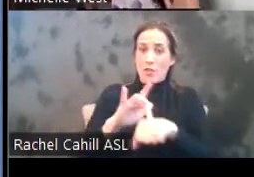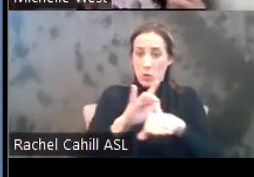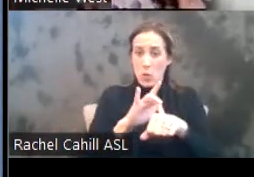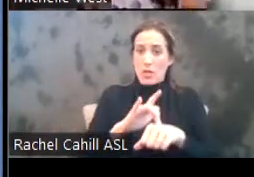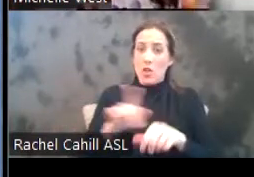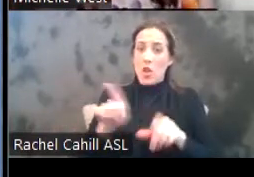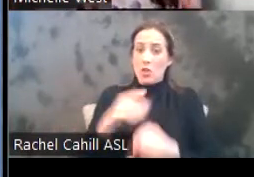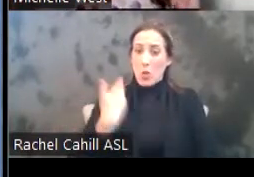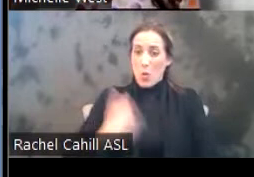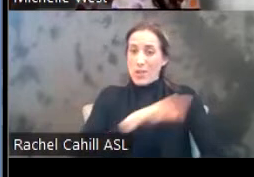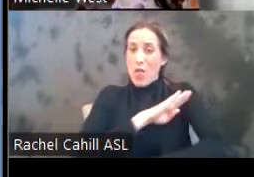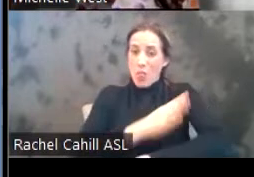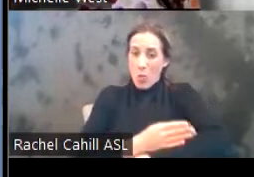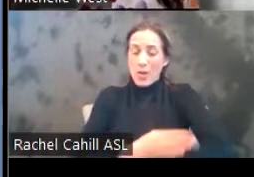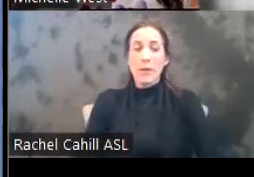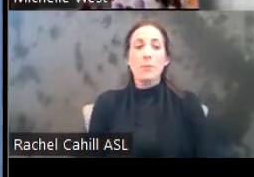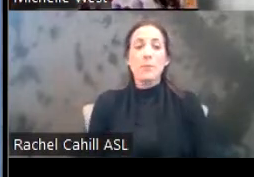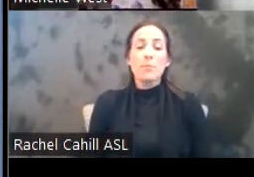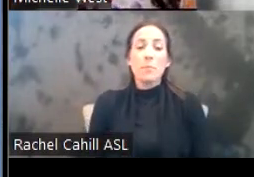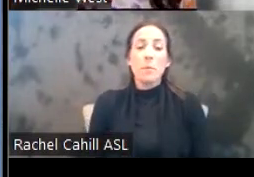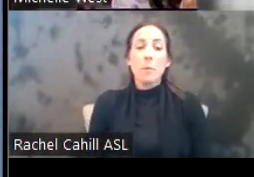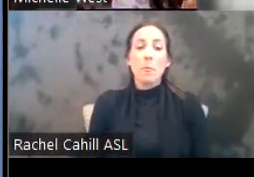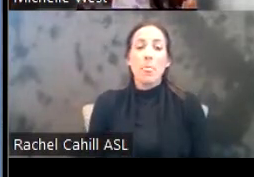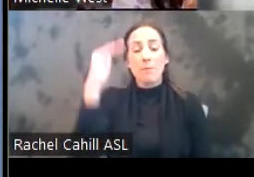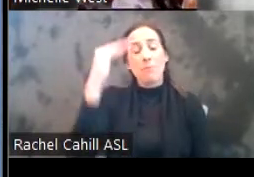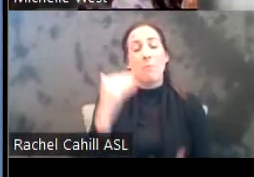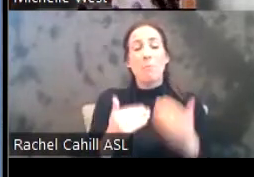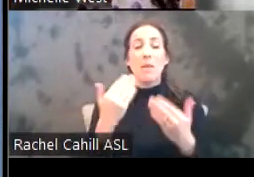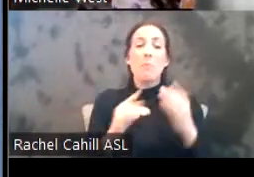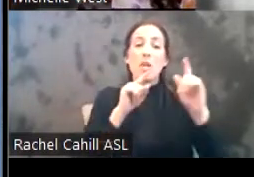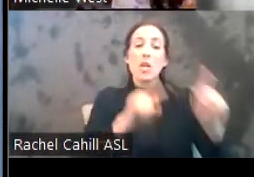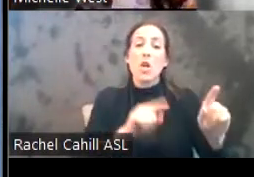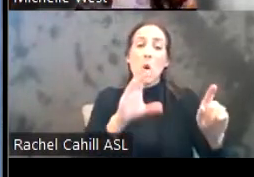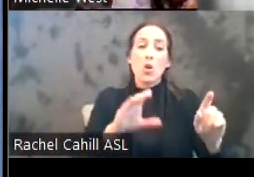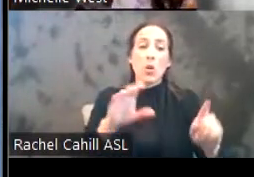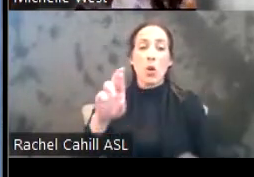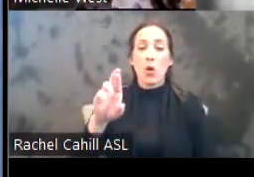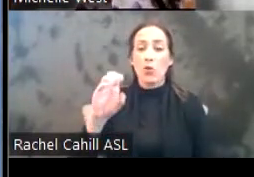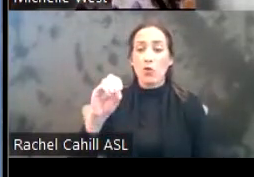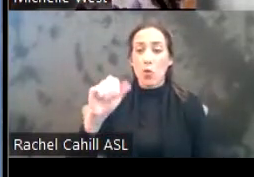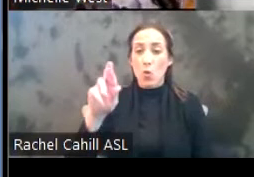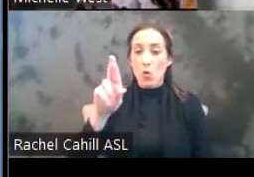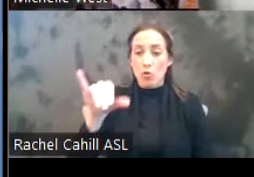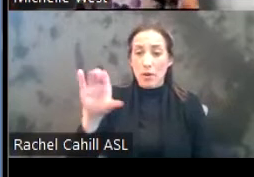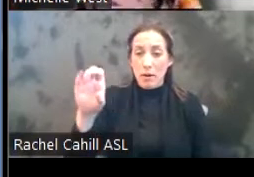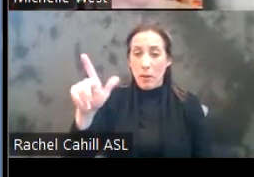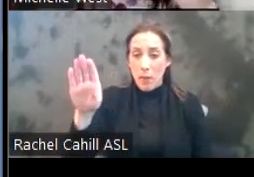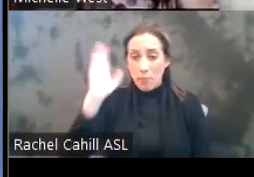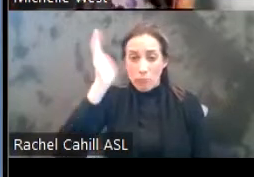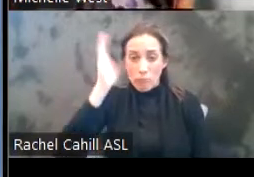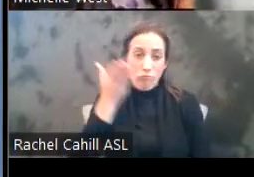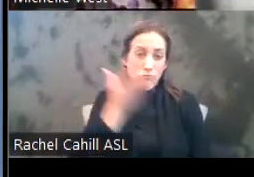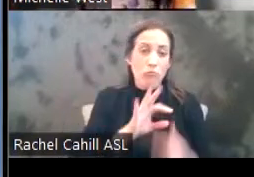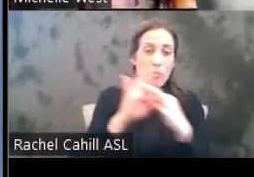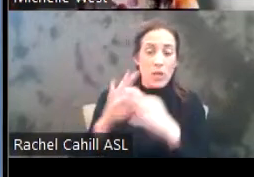And then you could go to the Rotary Club and present about your Youth Transitions Program. These are